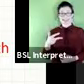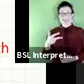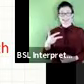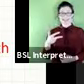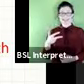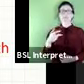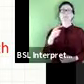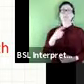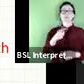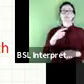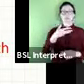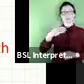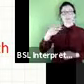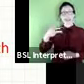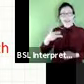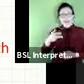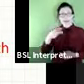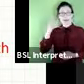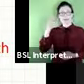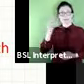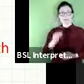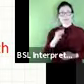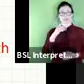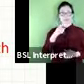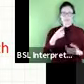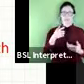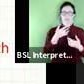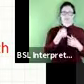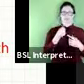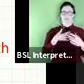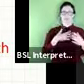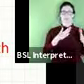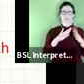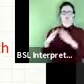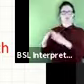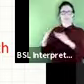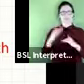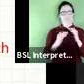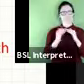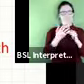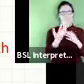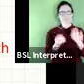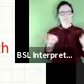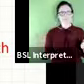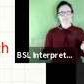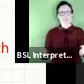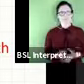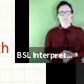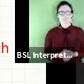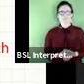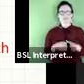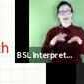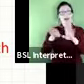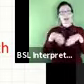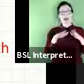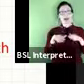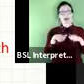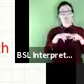Chinese families have housing property. Now, average family housing wealth increased